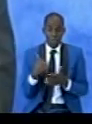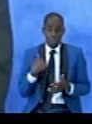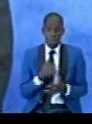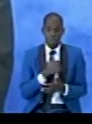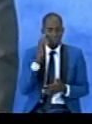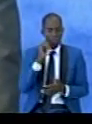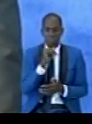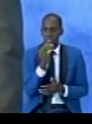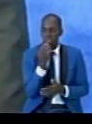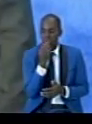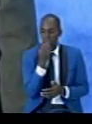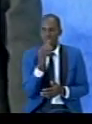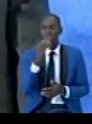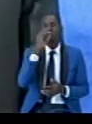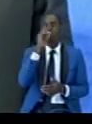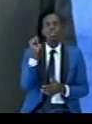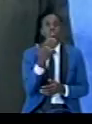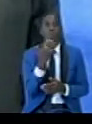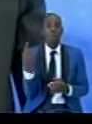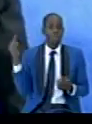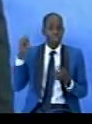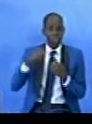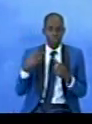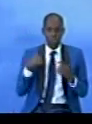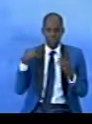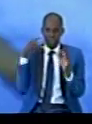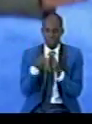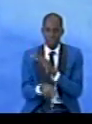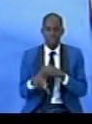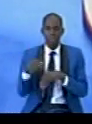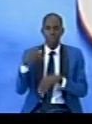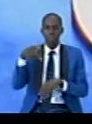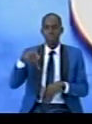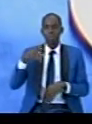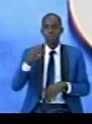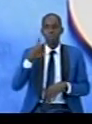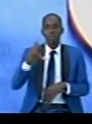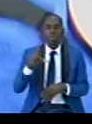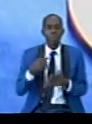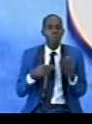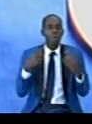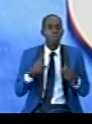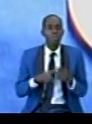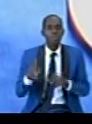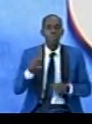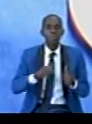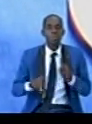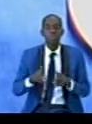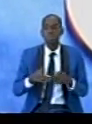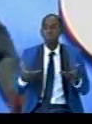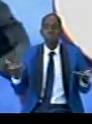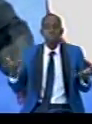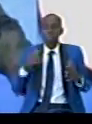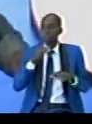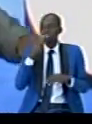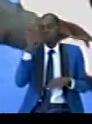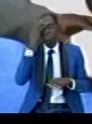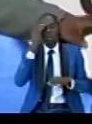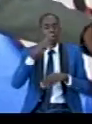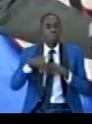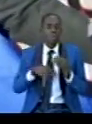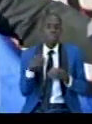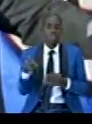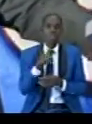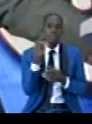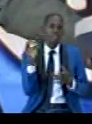we kill Paul. We can't hear about them anymore. They've gone to the other side forever and ever. But Paul, the